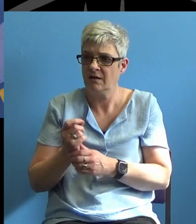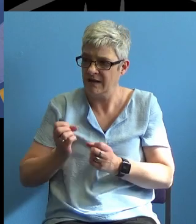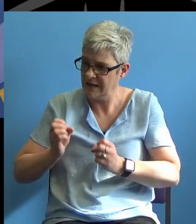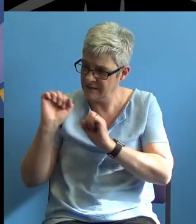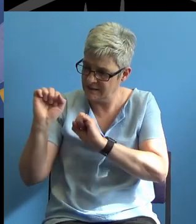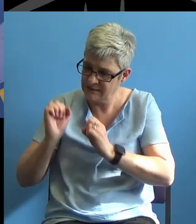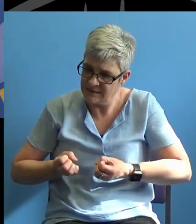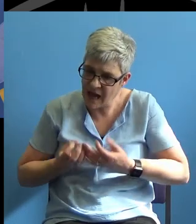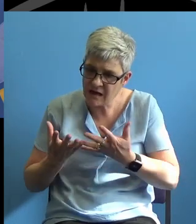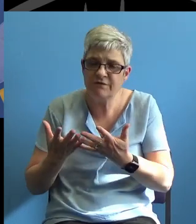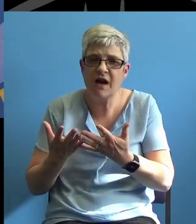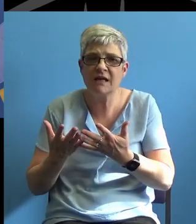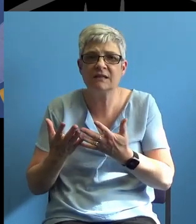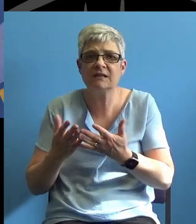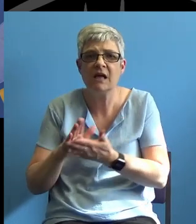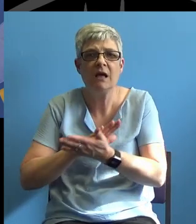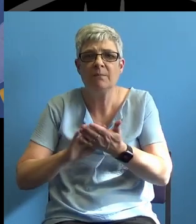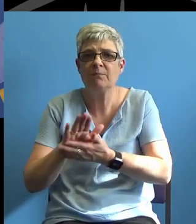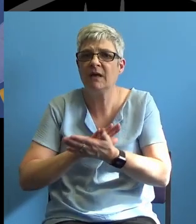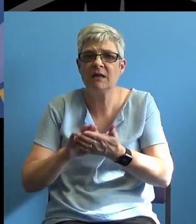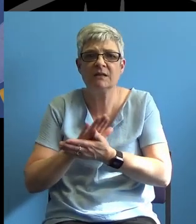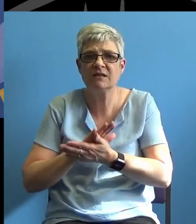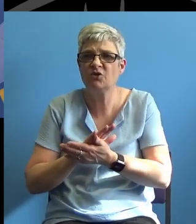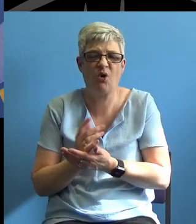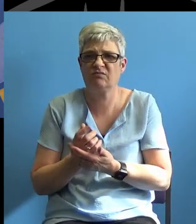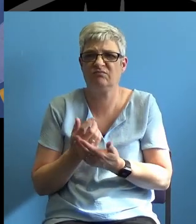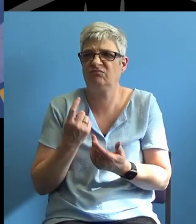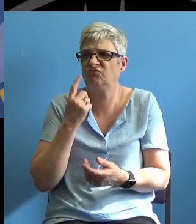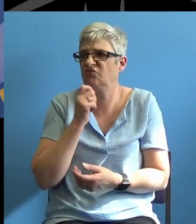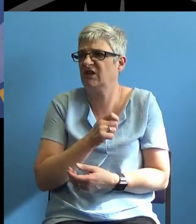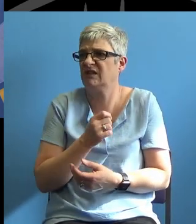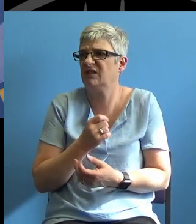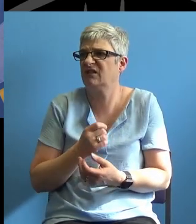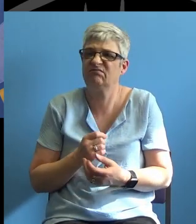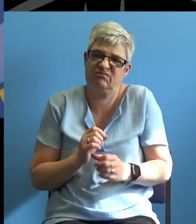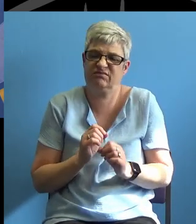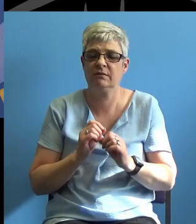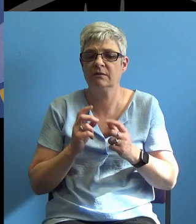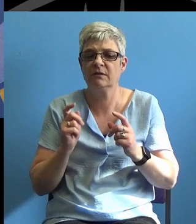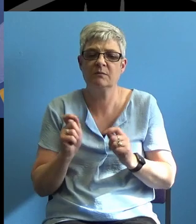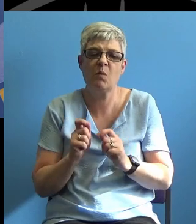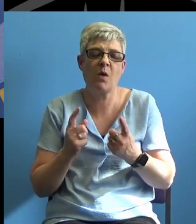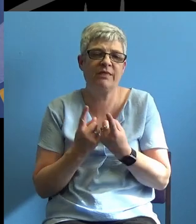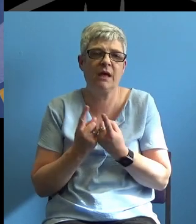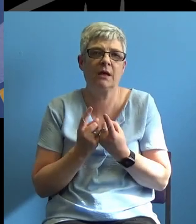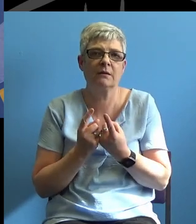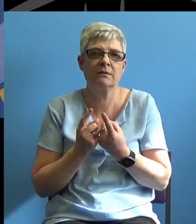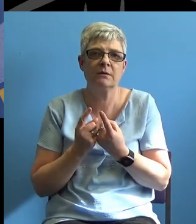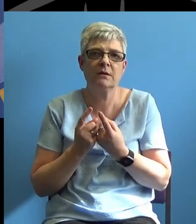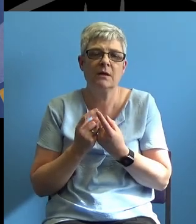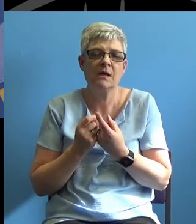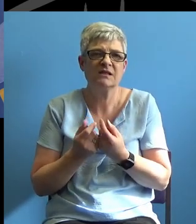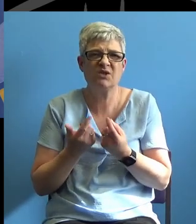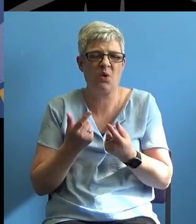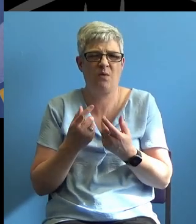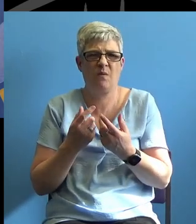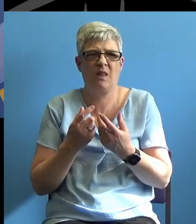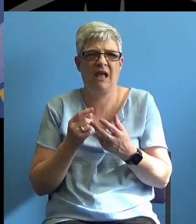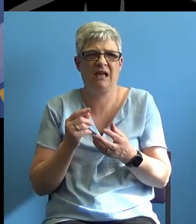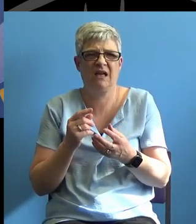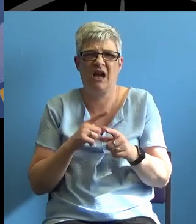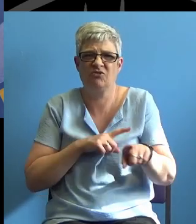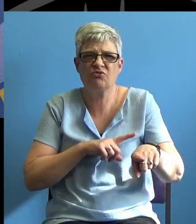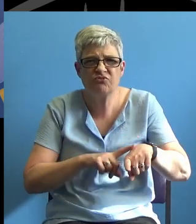that his sacrifice for us was not something just as a gesture, was not some futile attempt